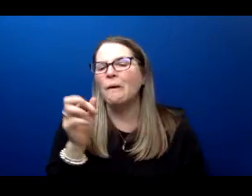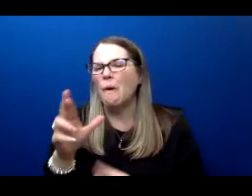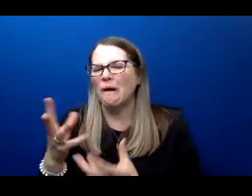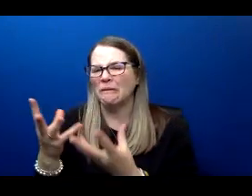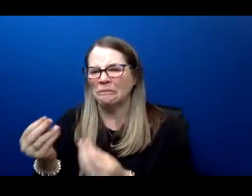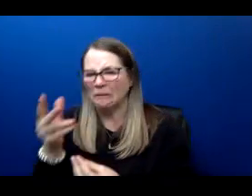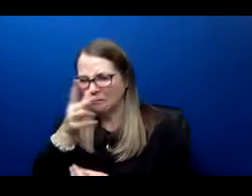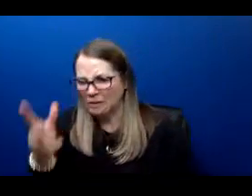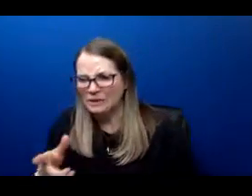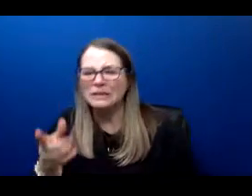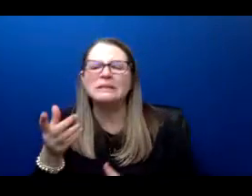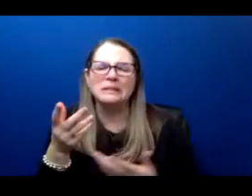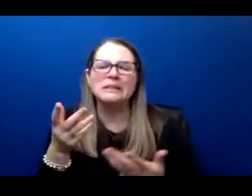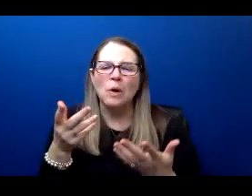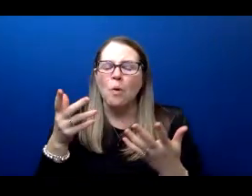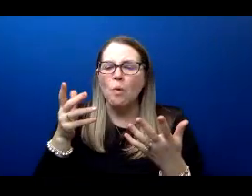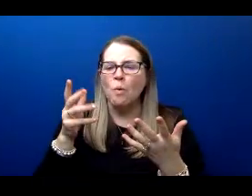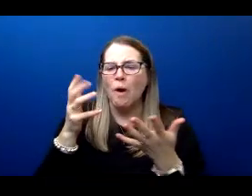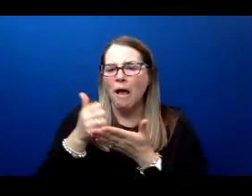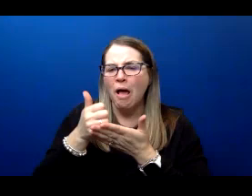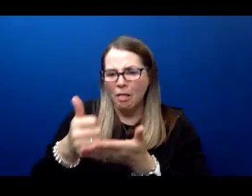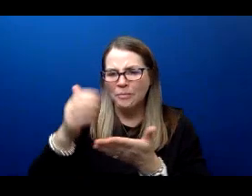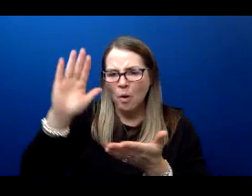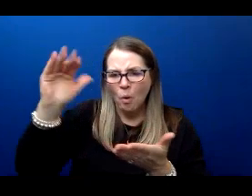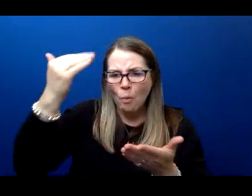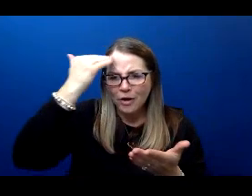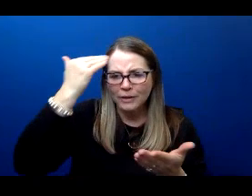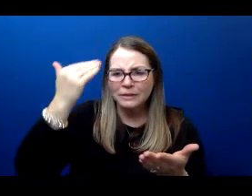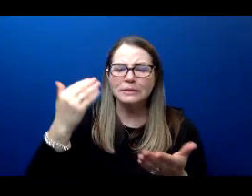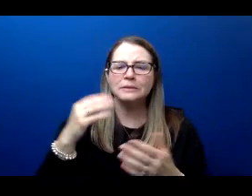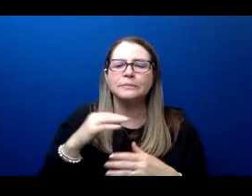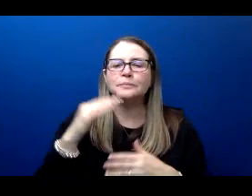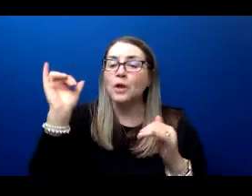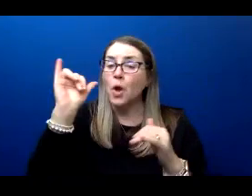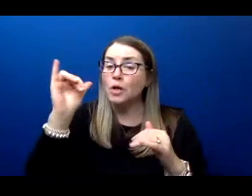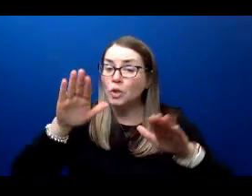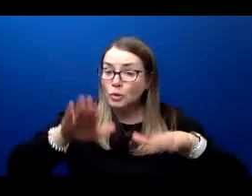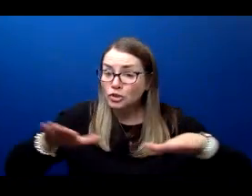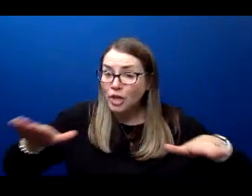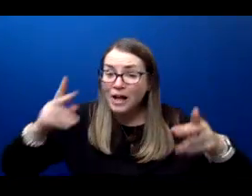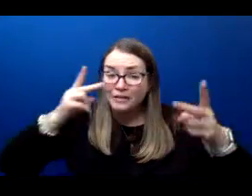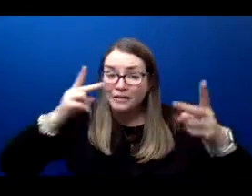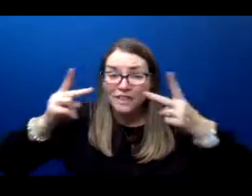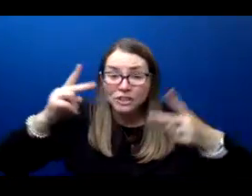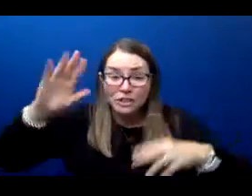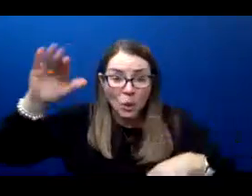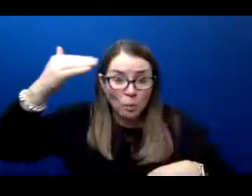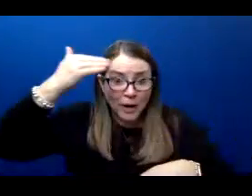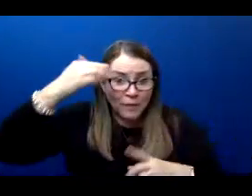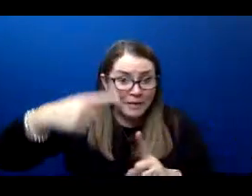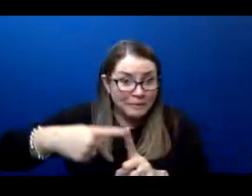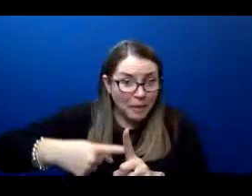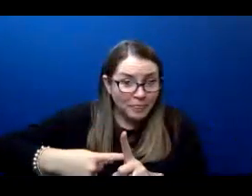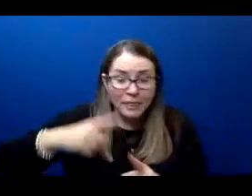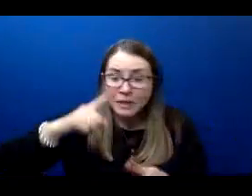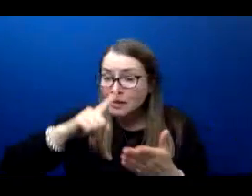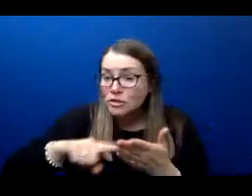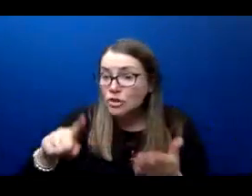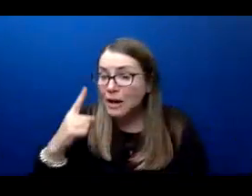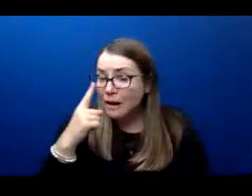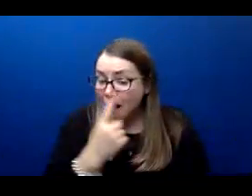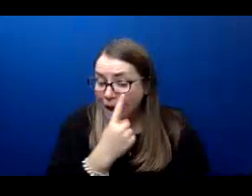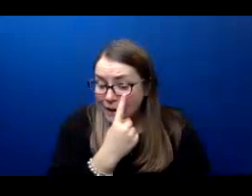Vision Research, Cataract Awareness, and Child Vision Awareness Month. So get those checkups in. Make sure you're taking care of your eyes